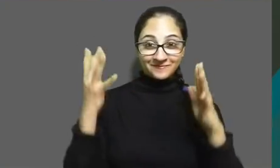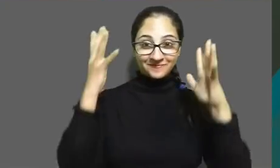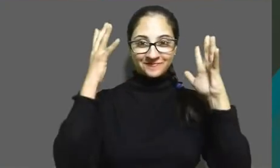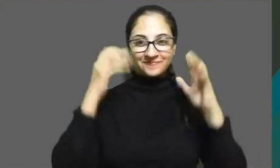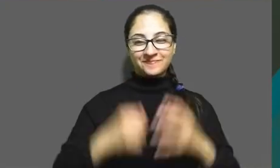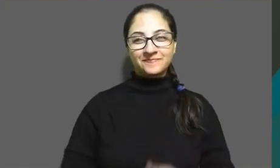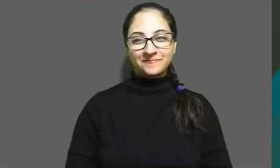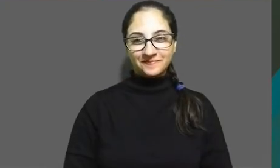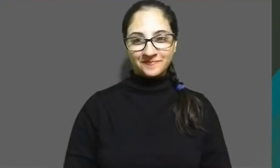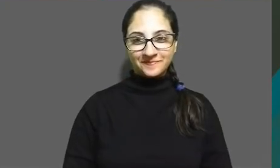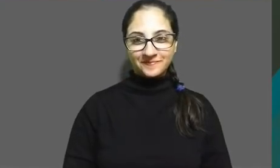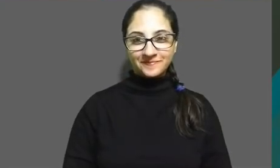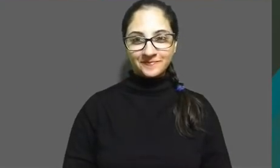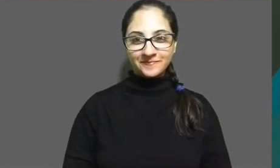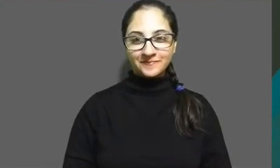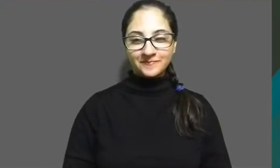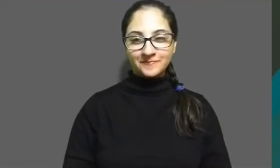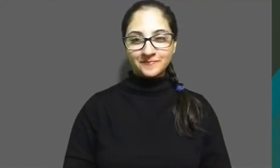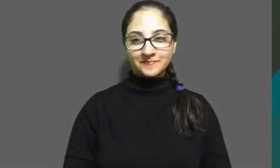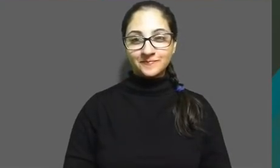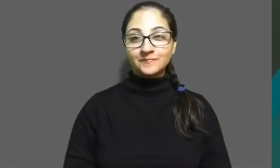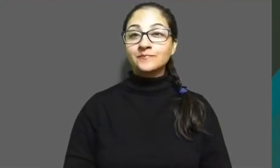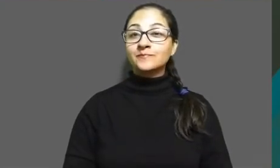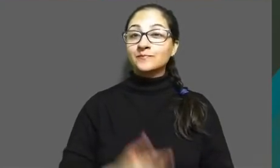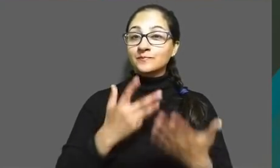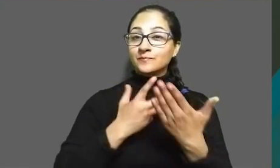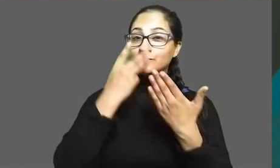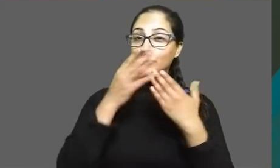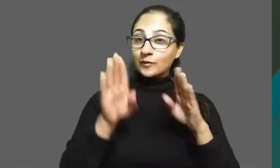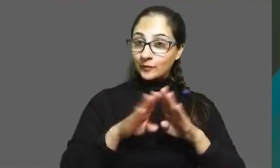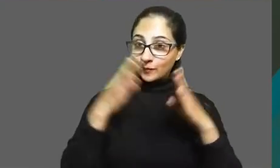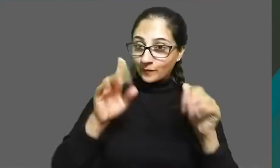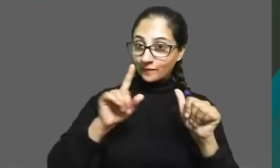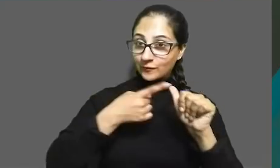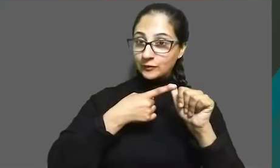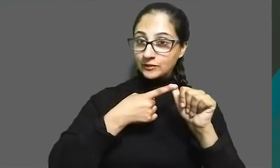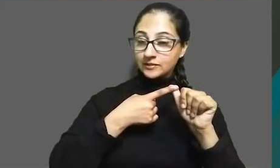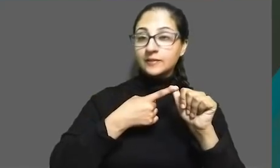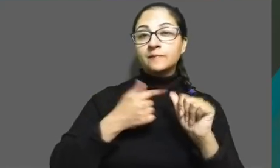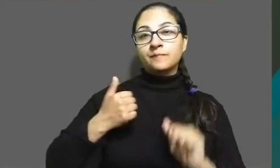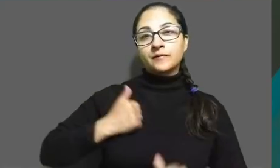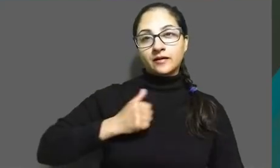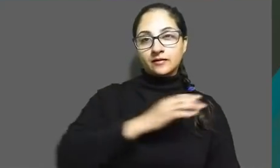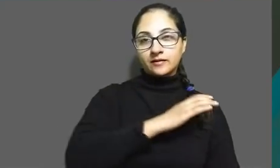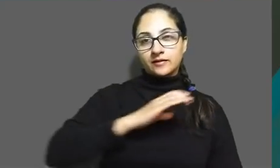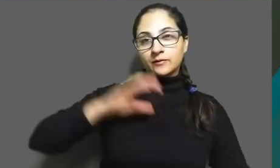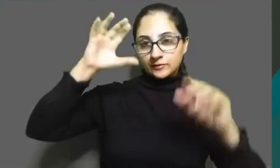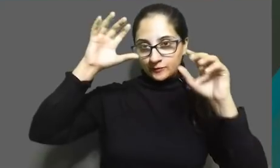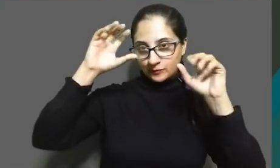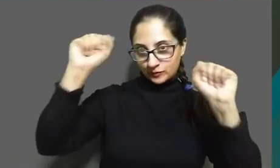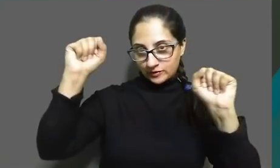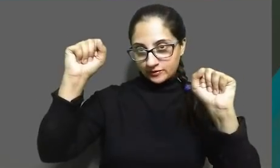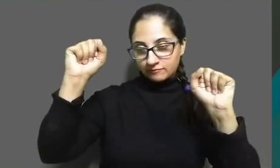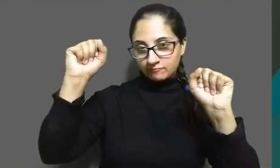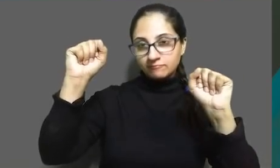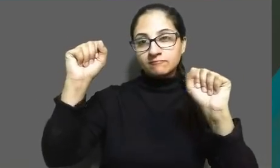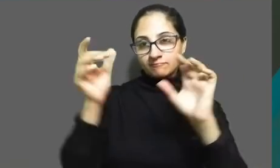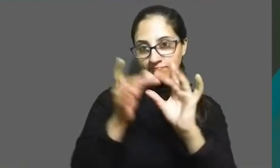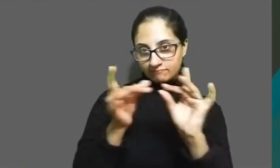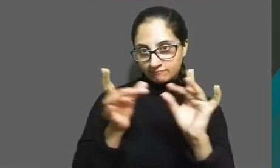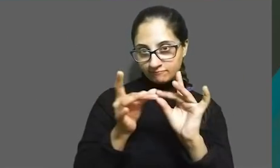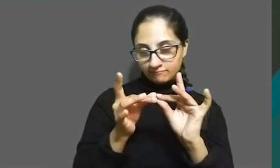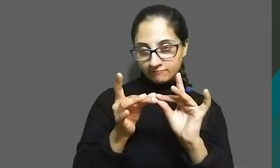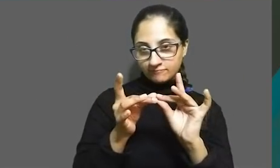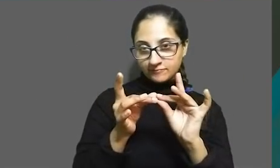the Council for Canada. We will then be joined by Alvaiza Parinda Chagani, who will